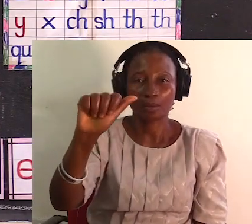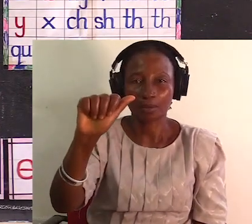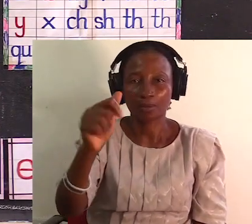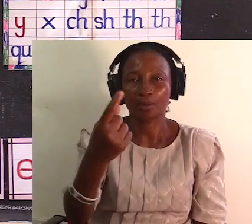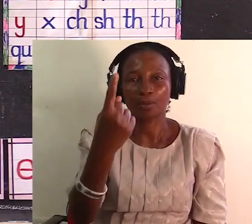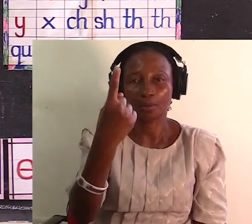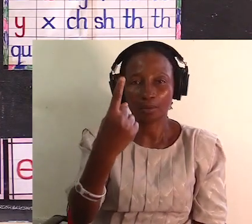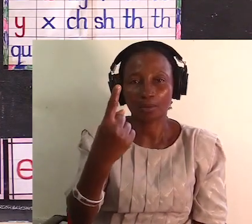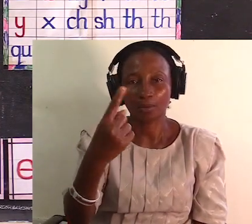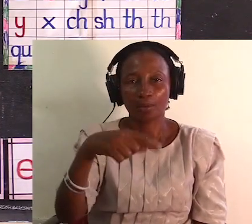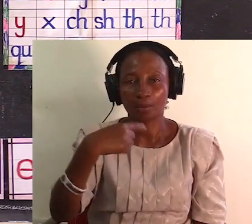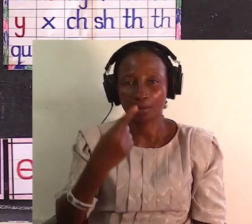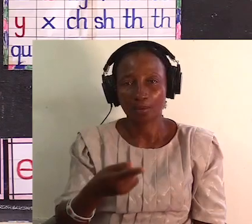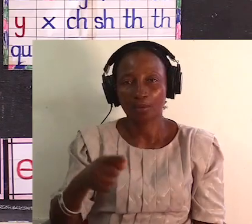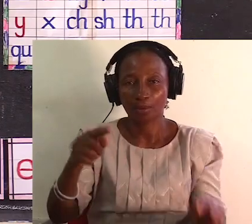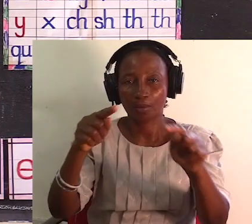Are we there?